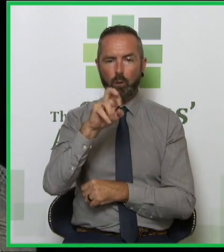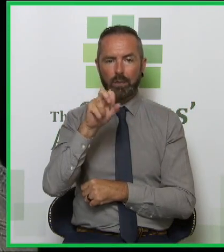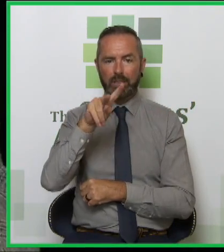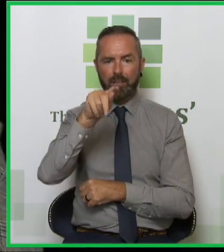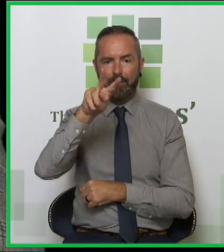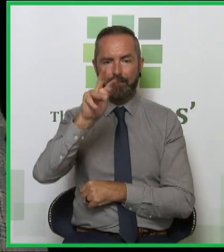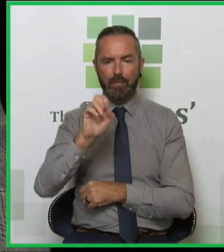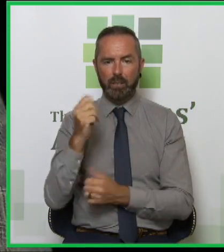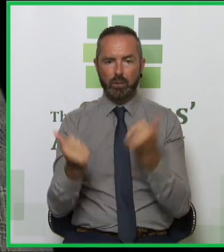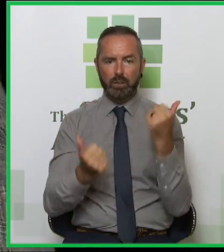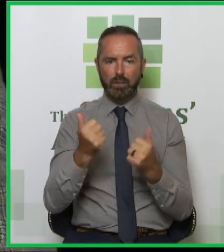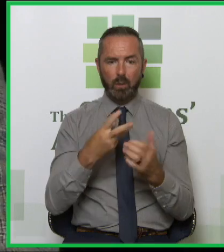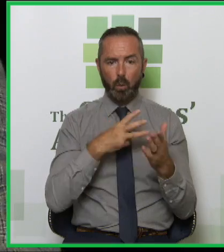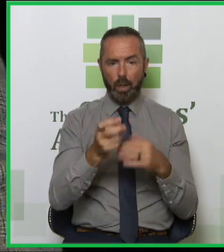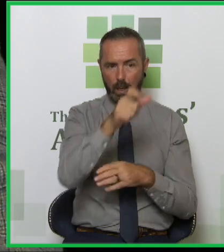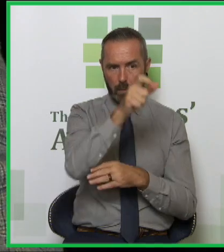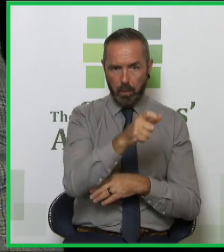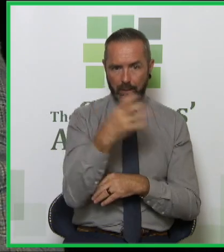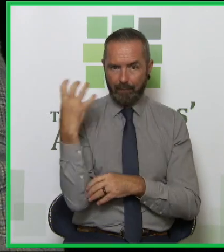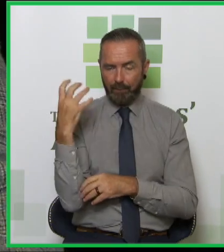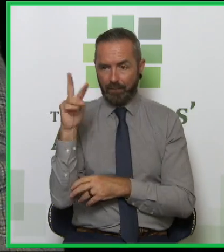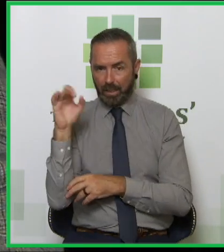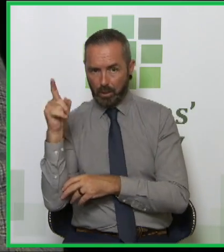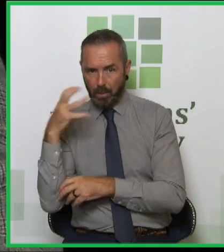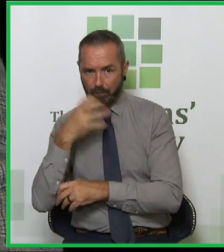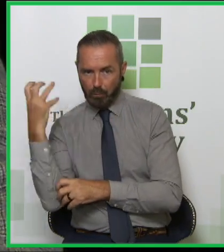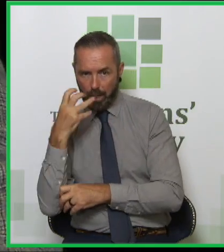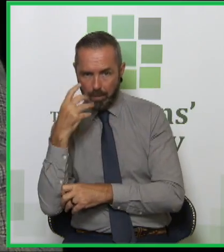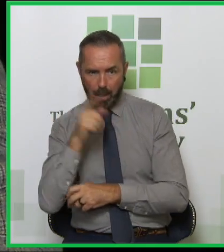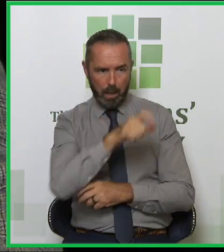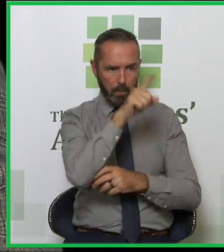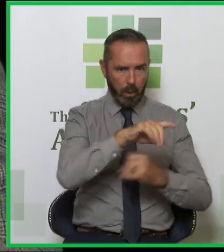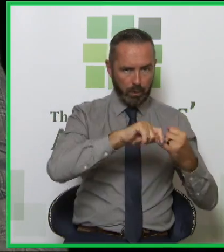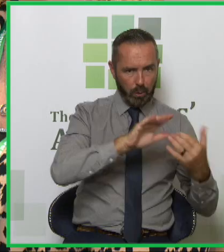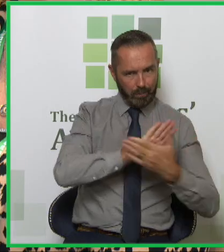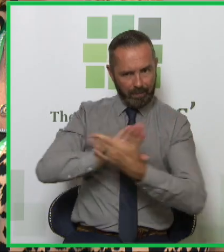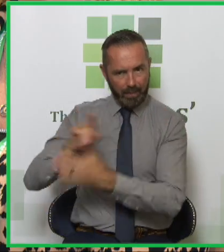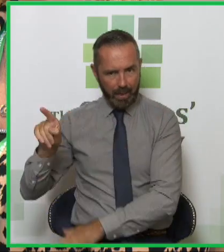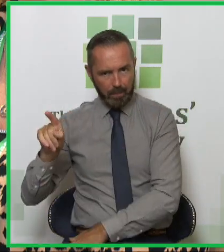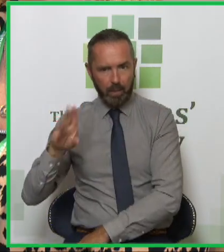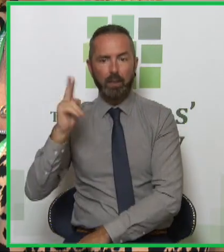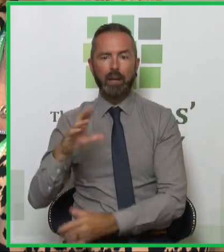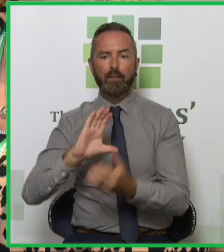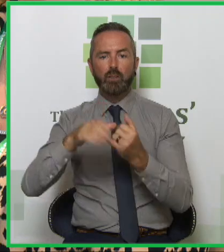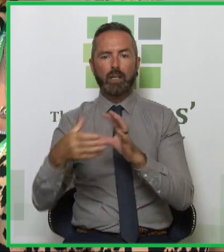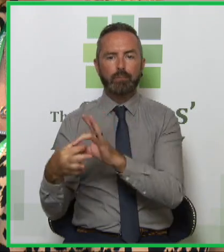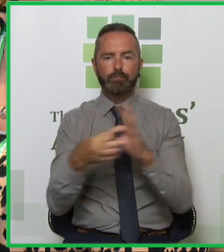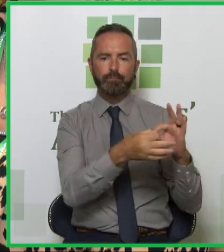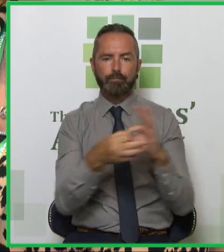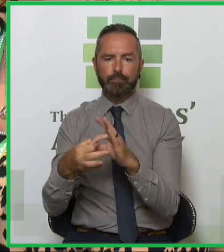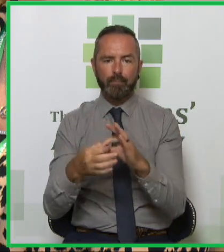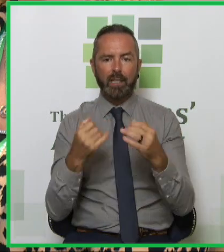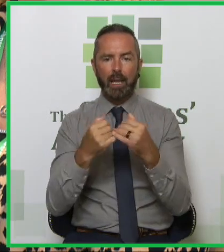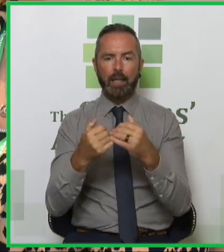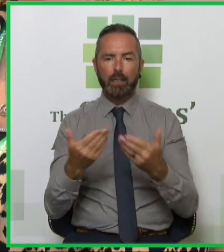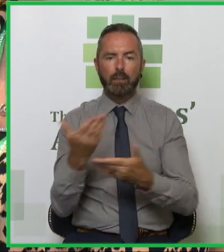victim of crime and the person responsible are offered the chance to communicate, whether in person or indirectly, like mediation. So you can see a